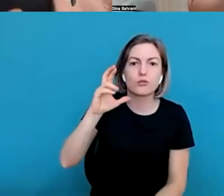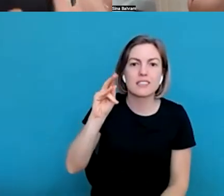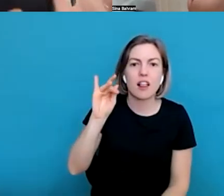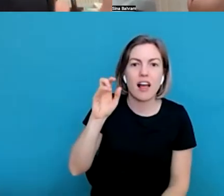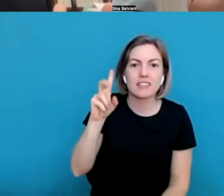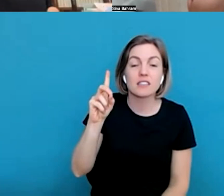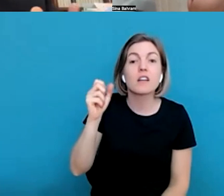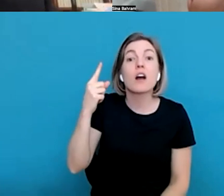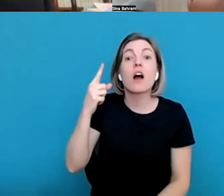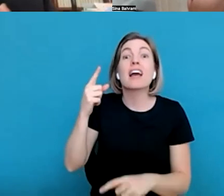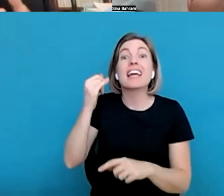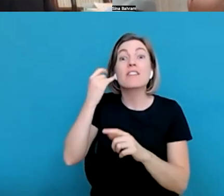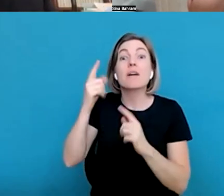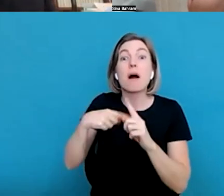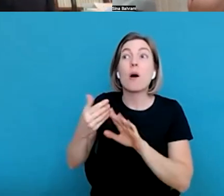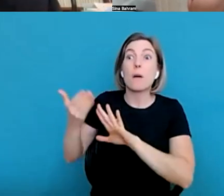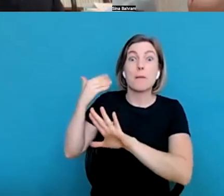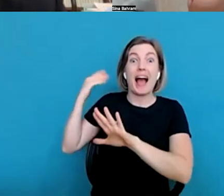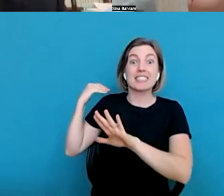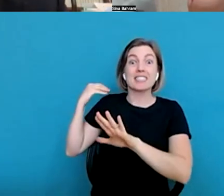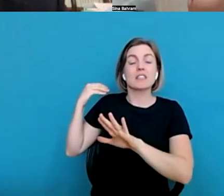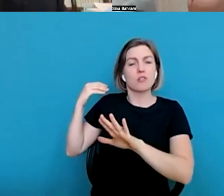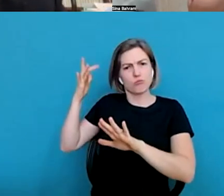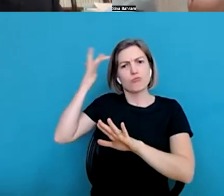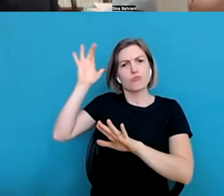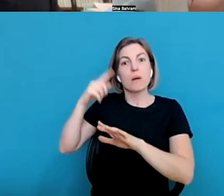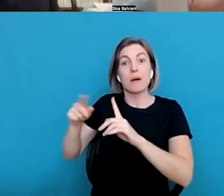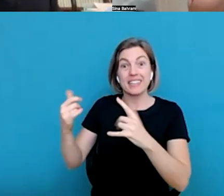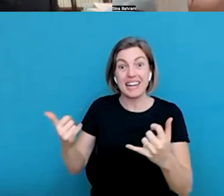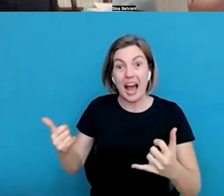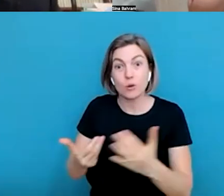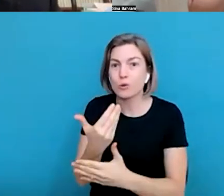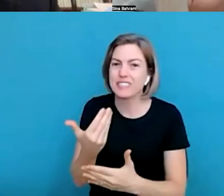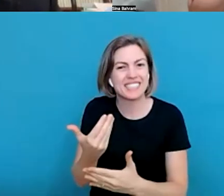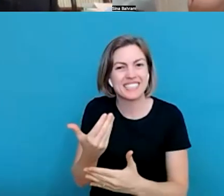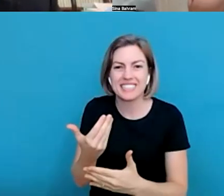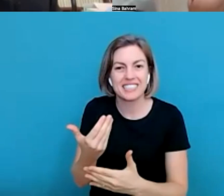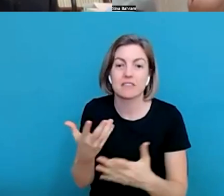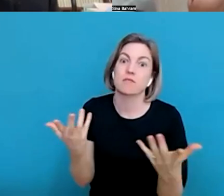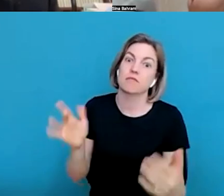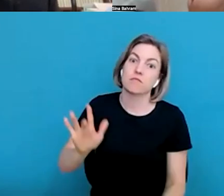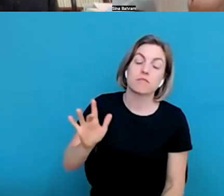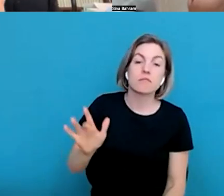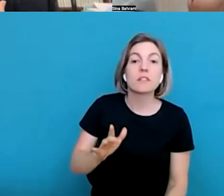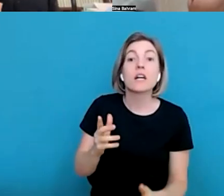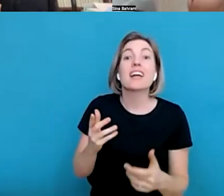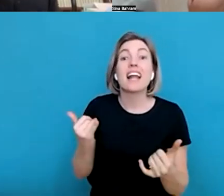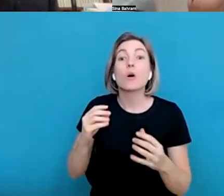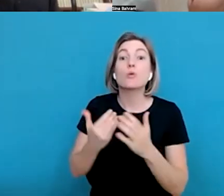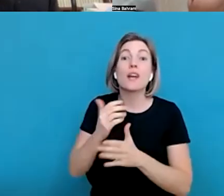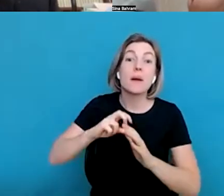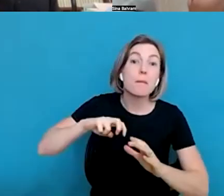about anything in the past, but they just are not able to learn new stuff. And then we're finding the new immersive interfaces that are